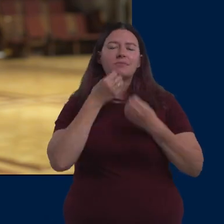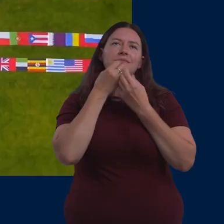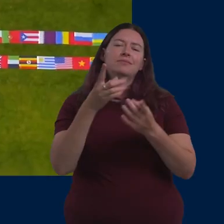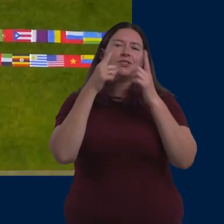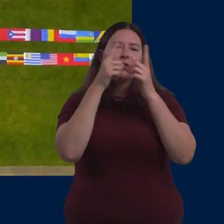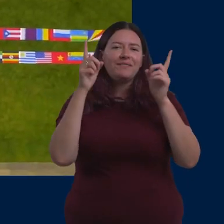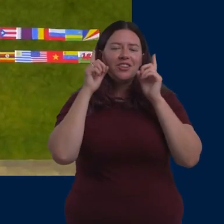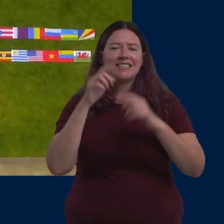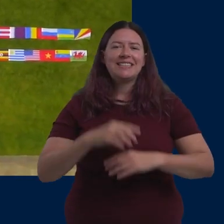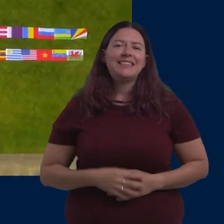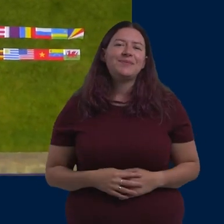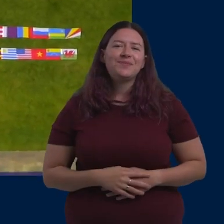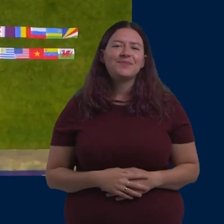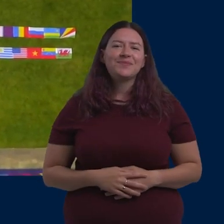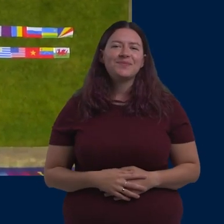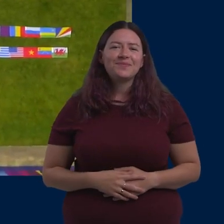university.